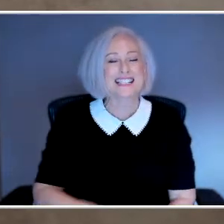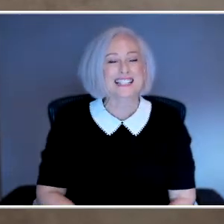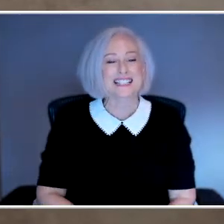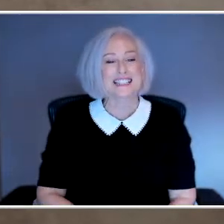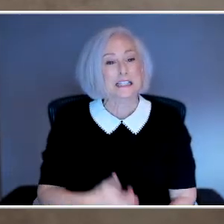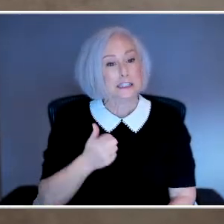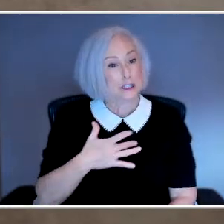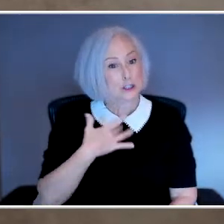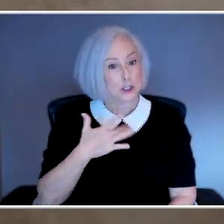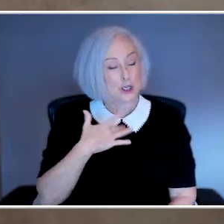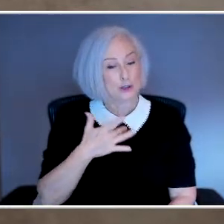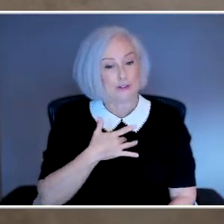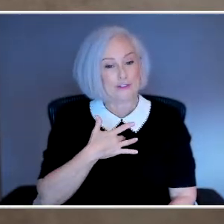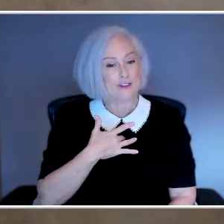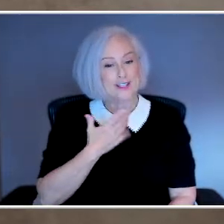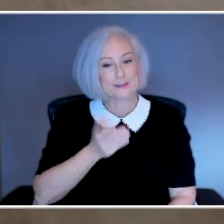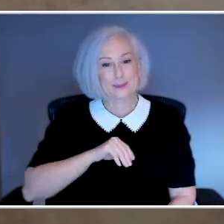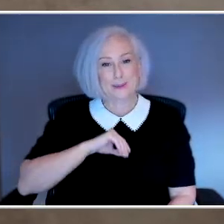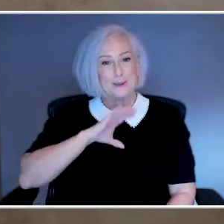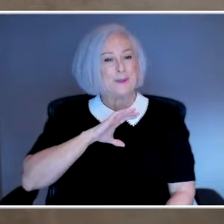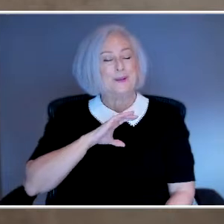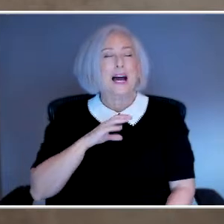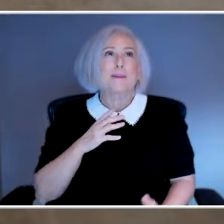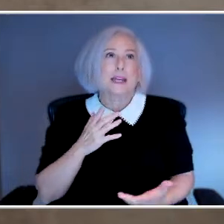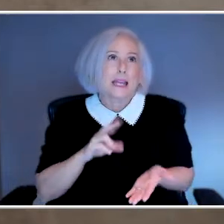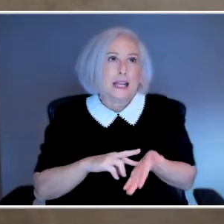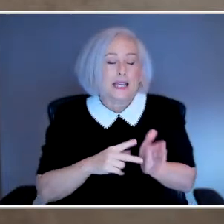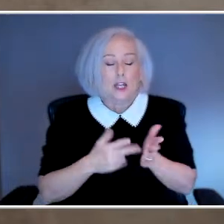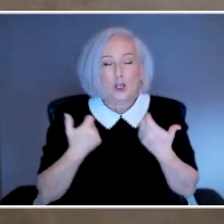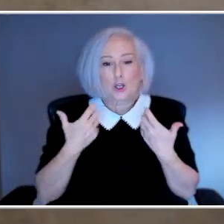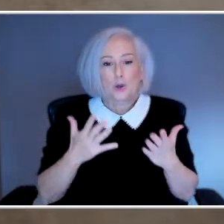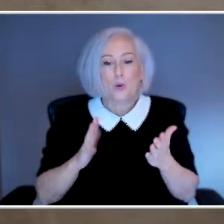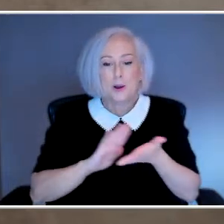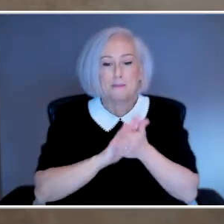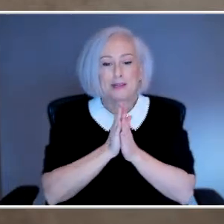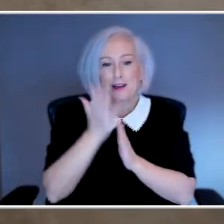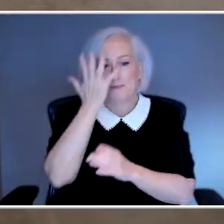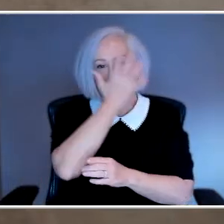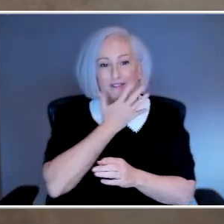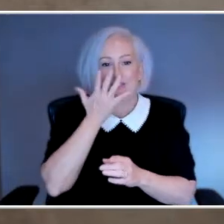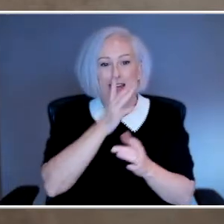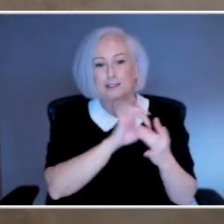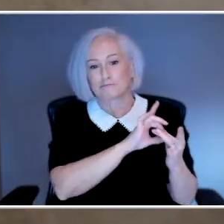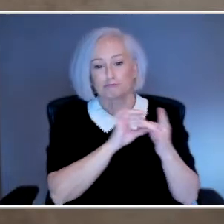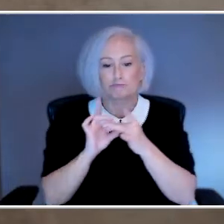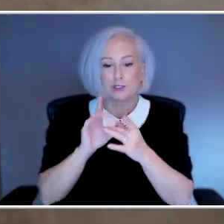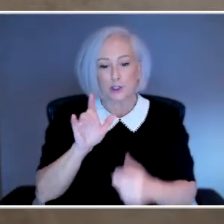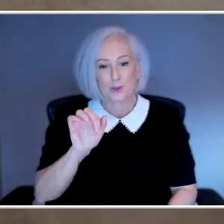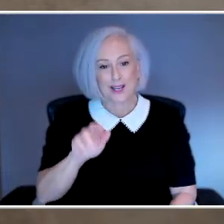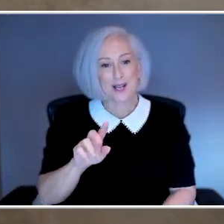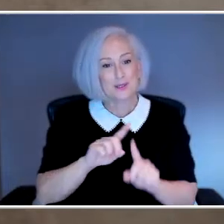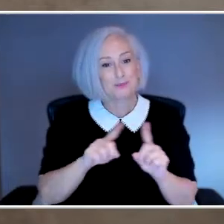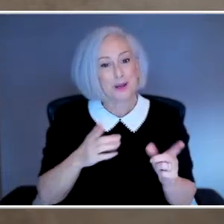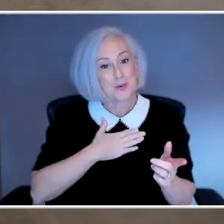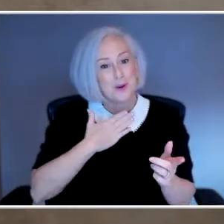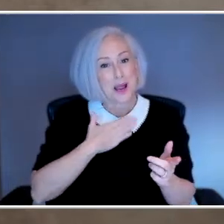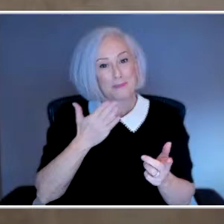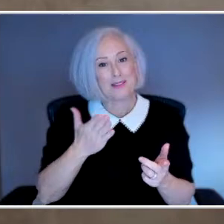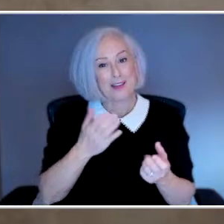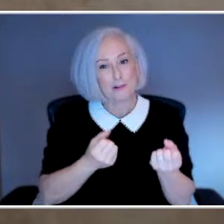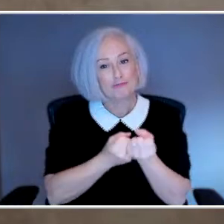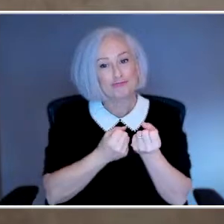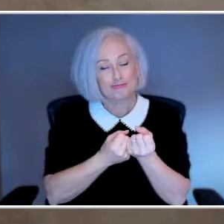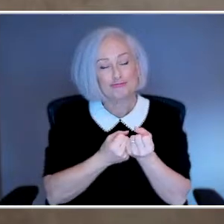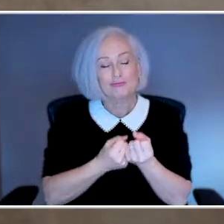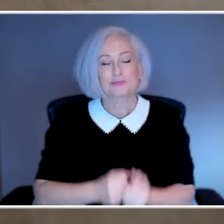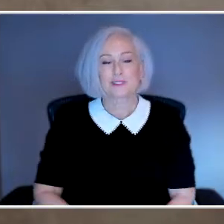never want to be the face of cancer. You never want to be standing there, but gosh, we're kind of glad you are. To